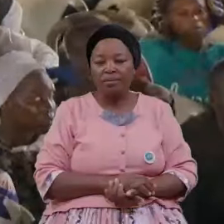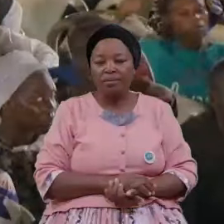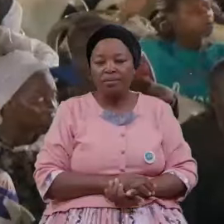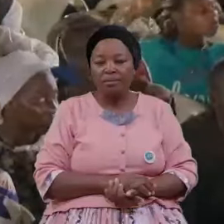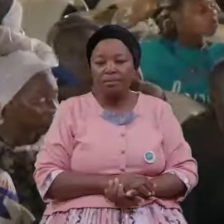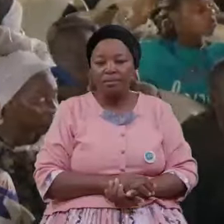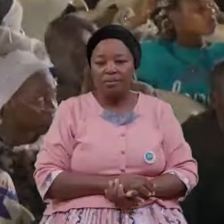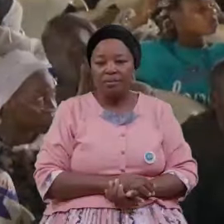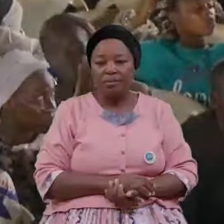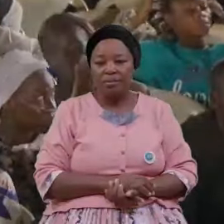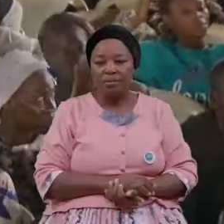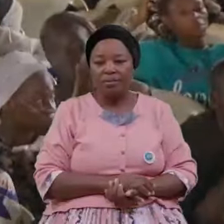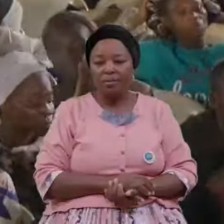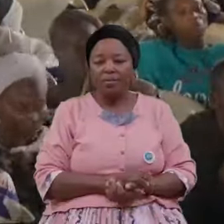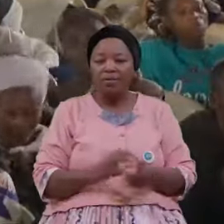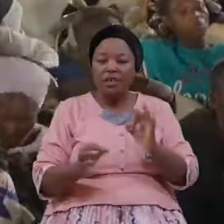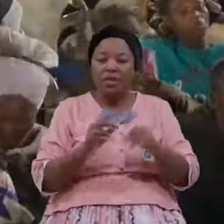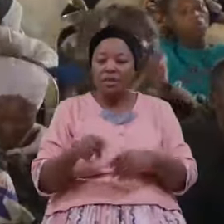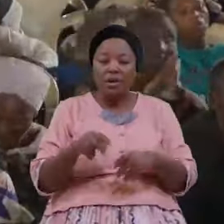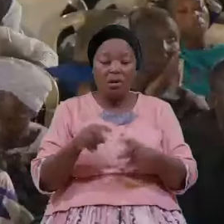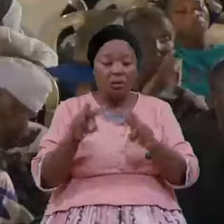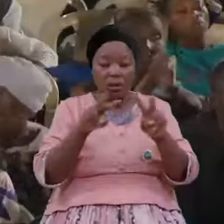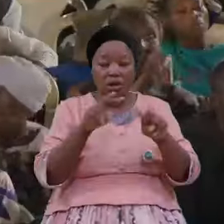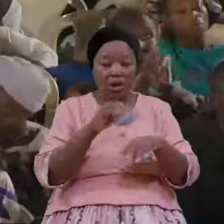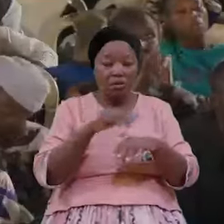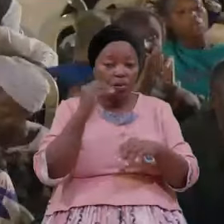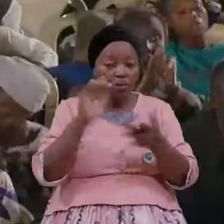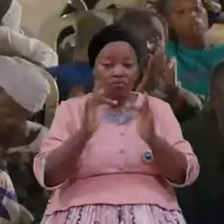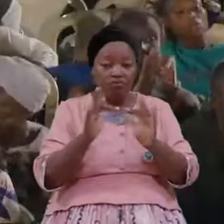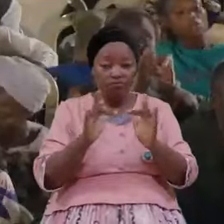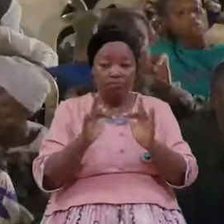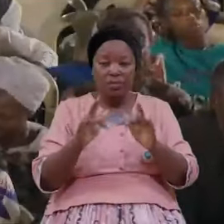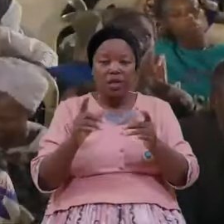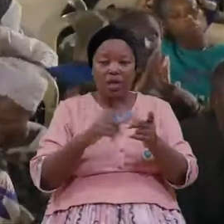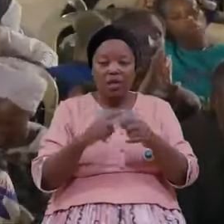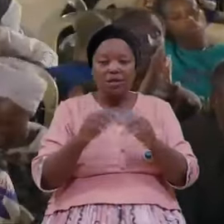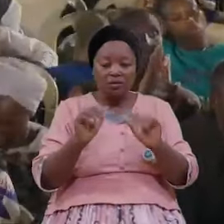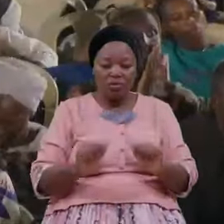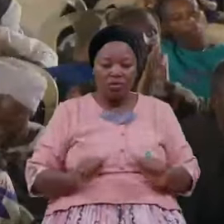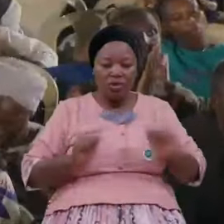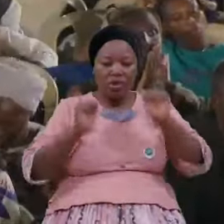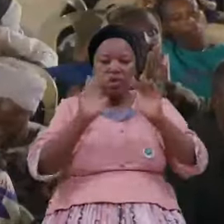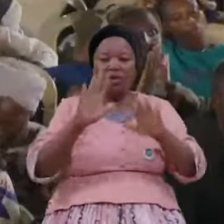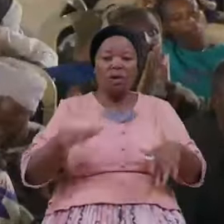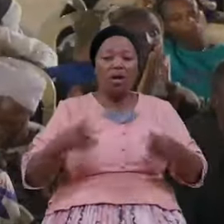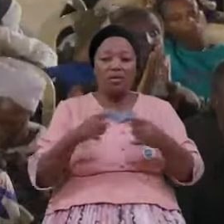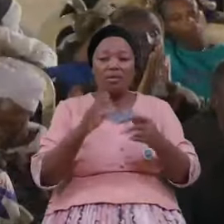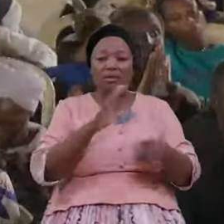If you are watching online and you gave your life to Christ after